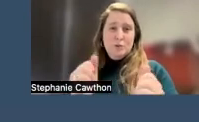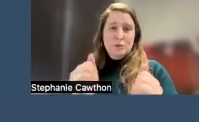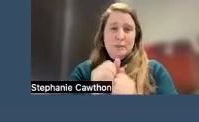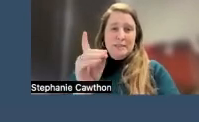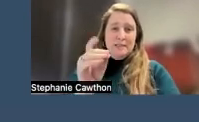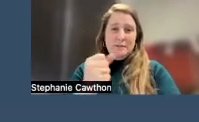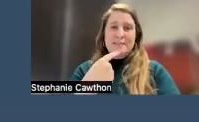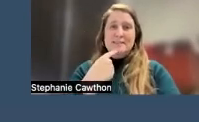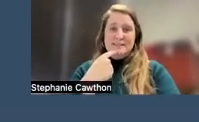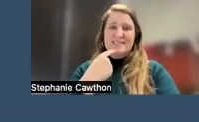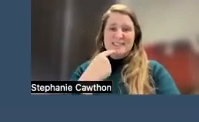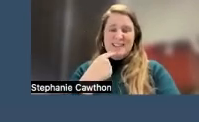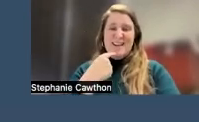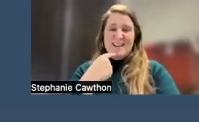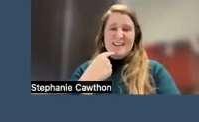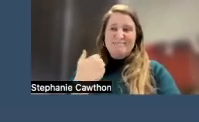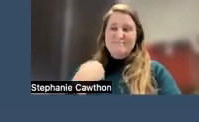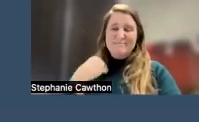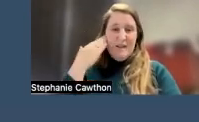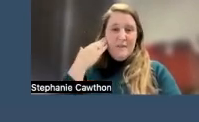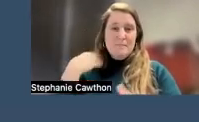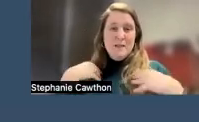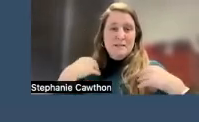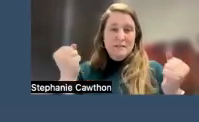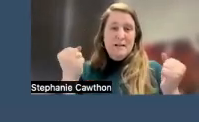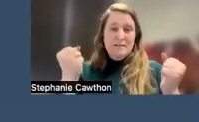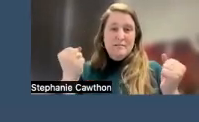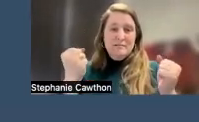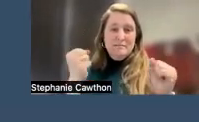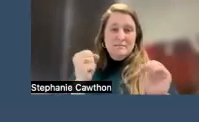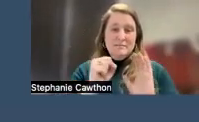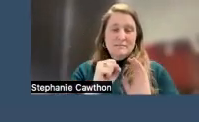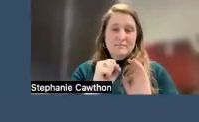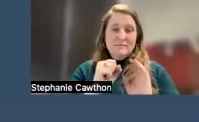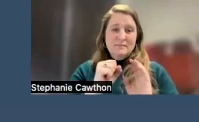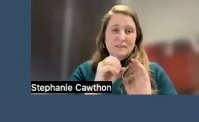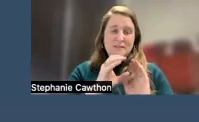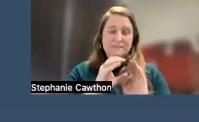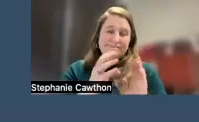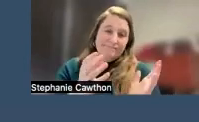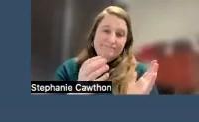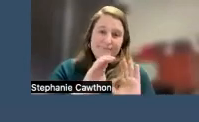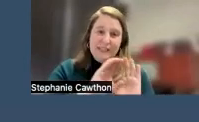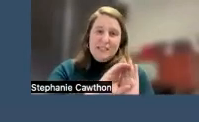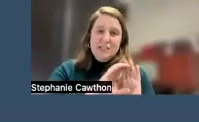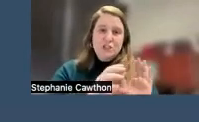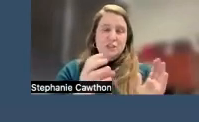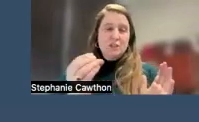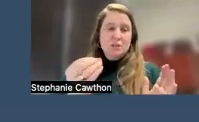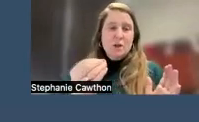50% of all students with disabilities are saying they have a mental health